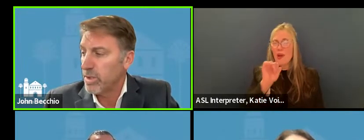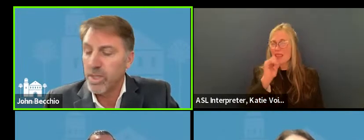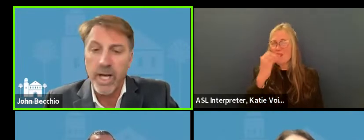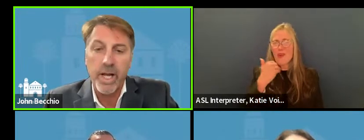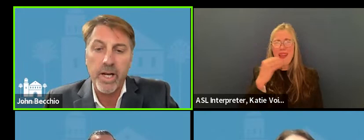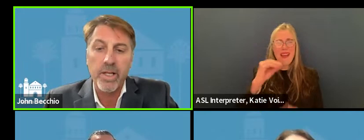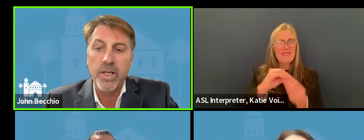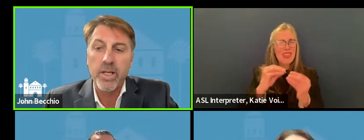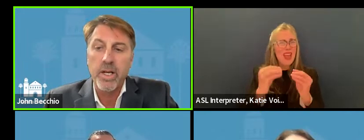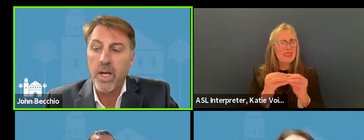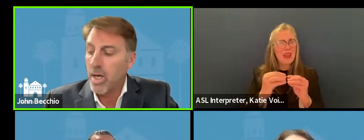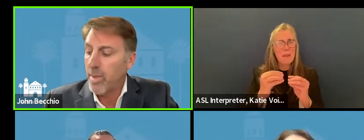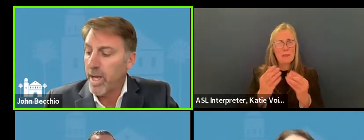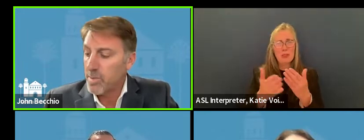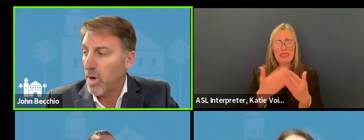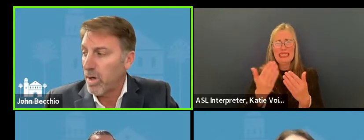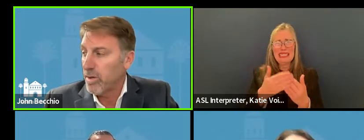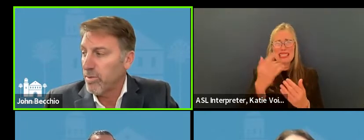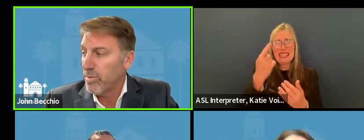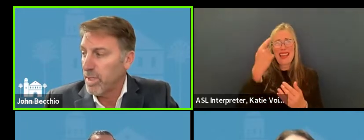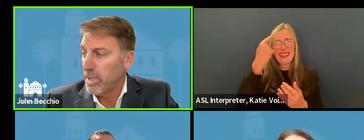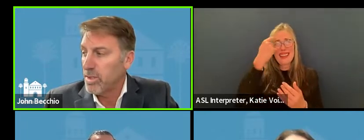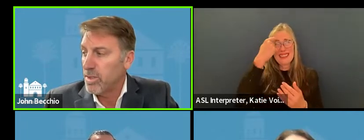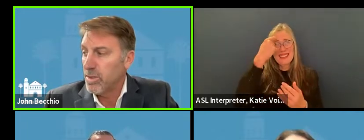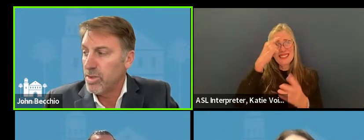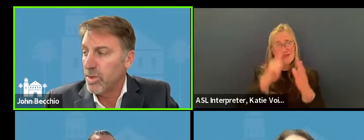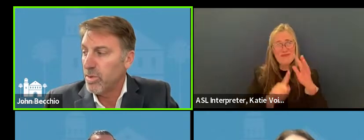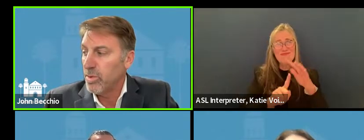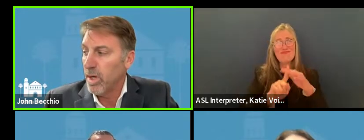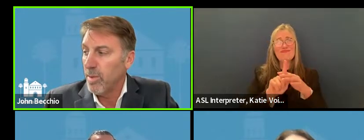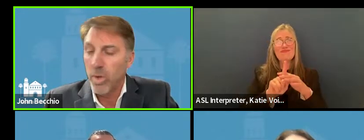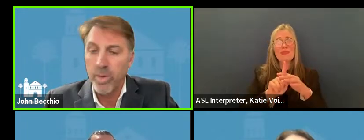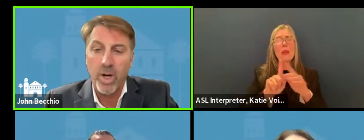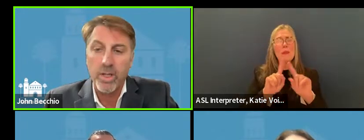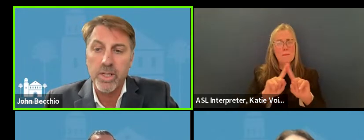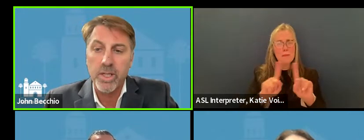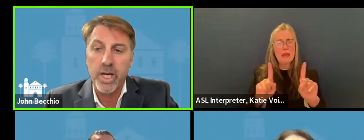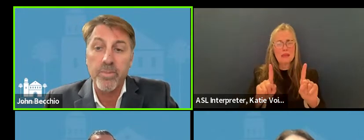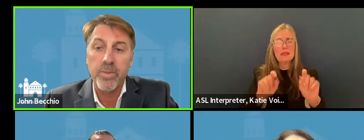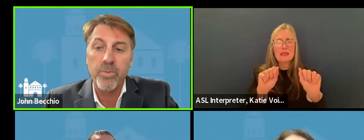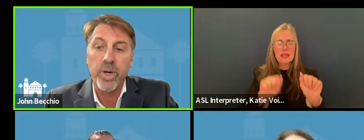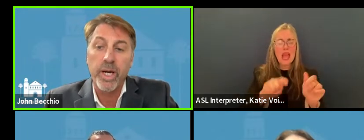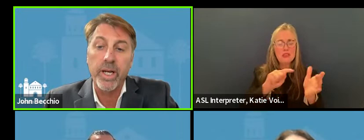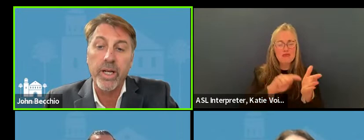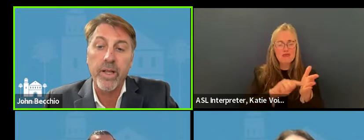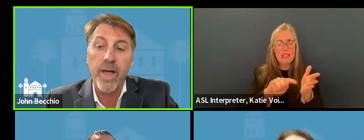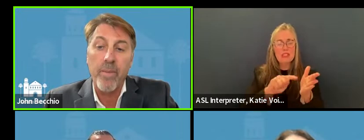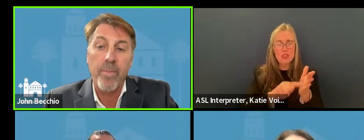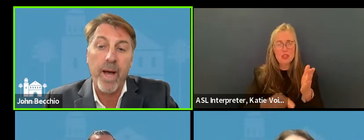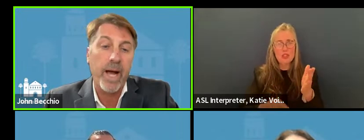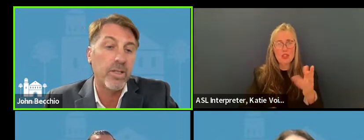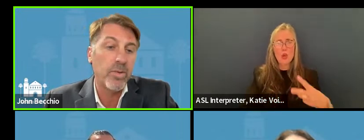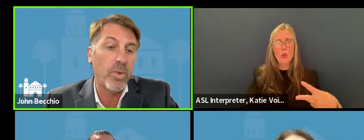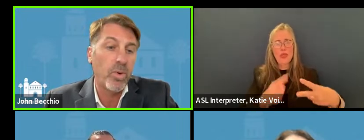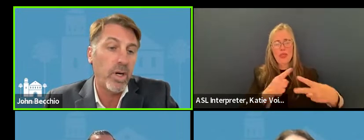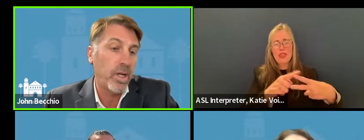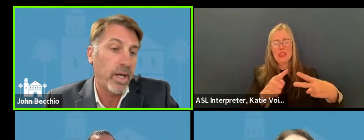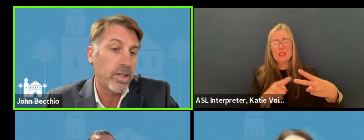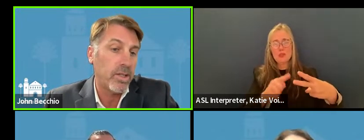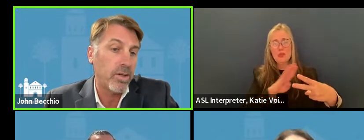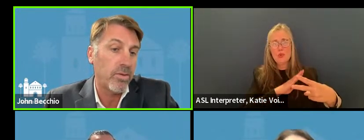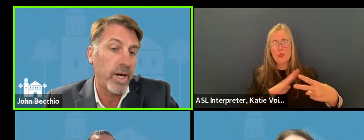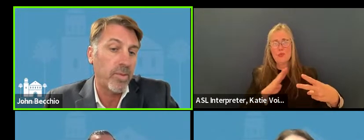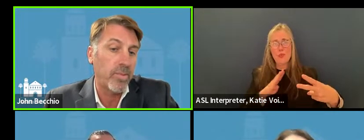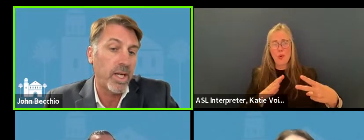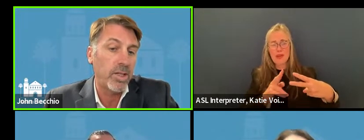is research that as part of these two board policy items and bring that back to the board